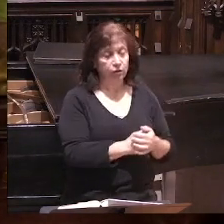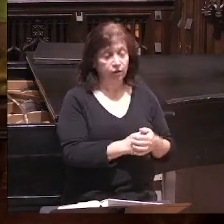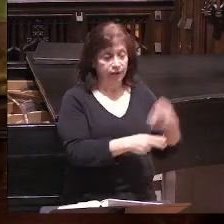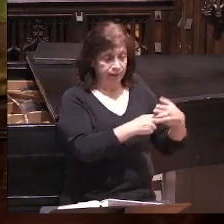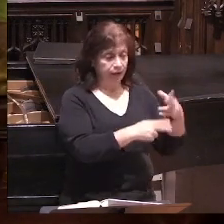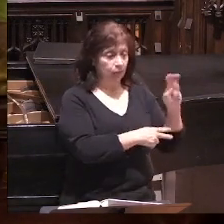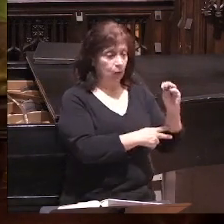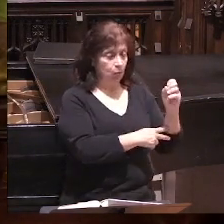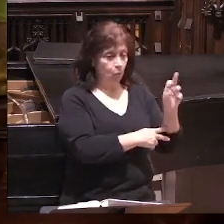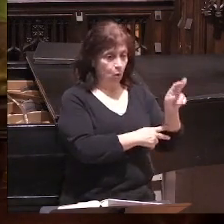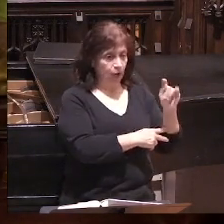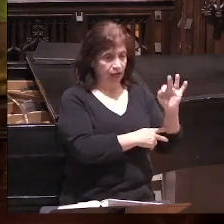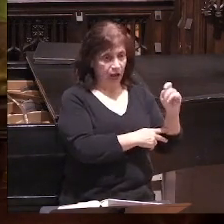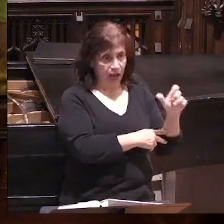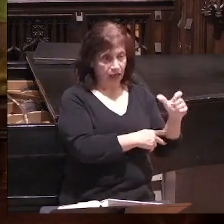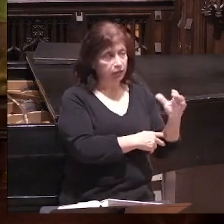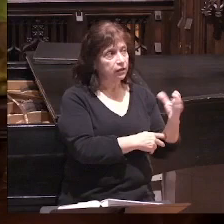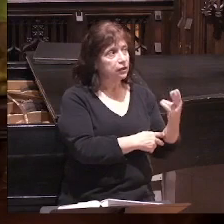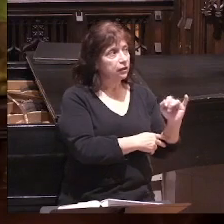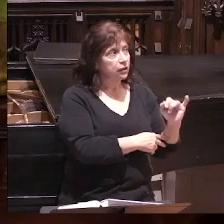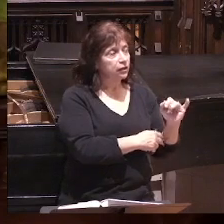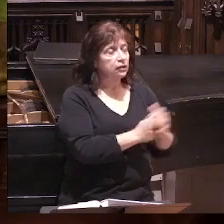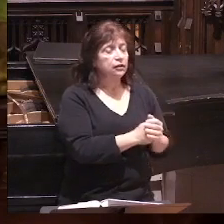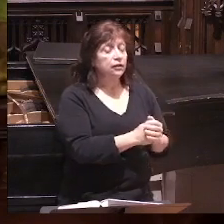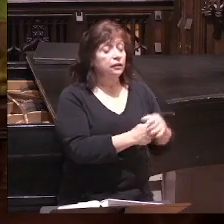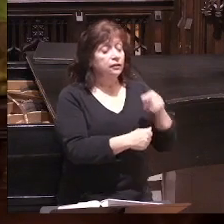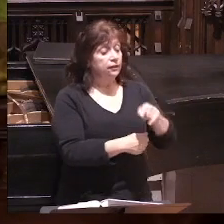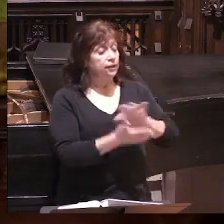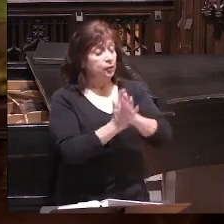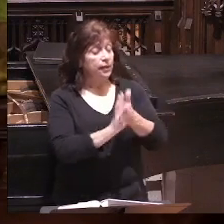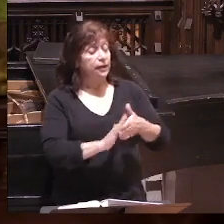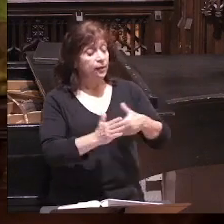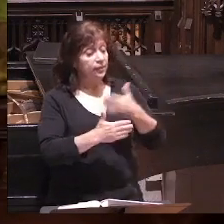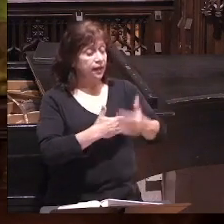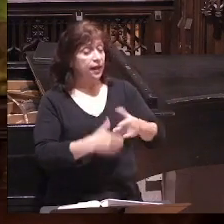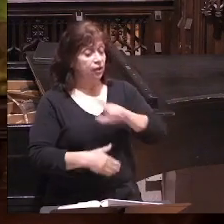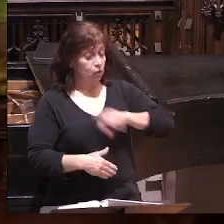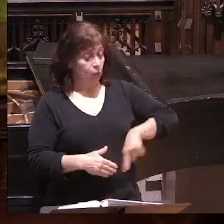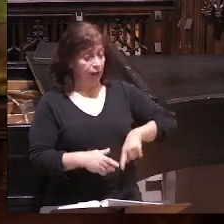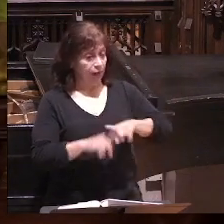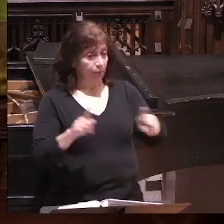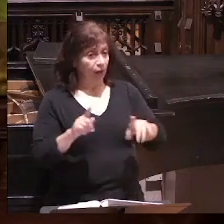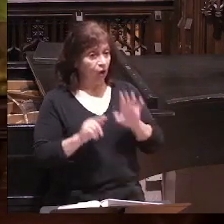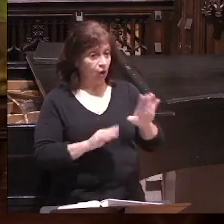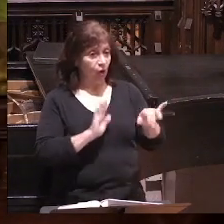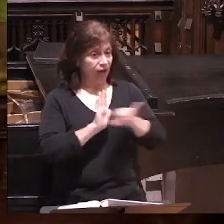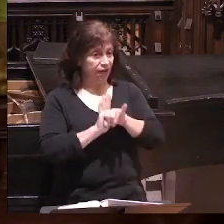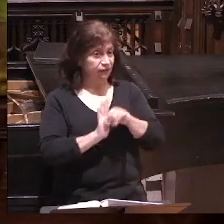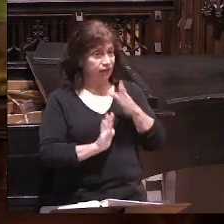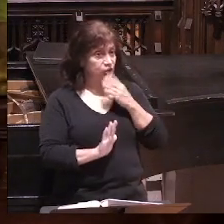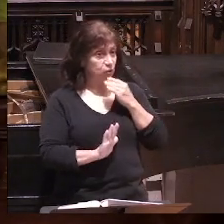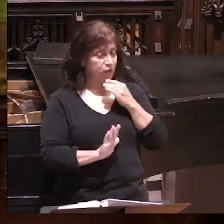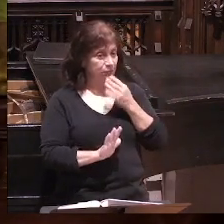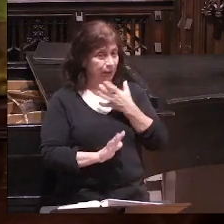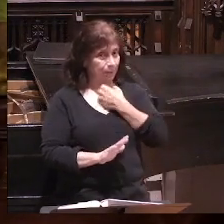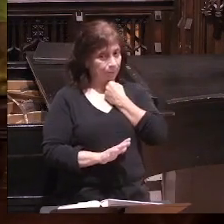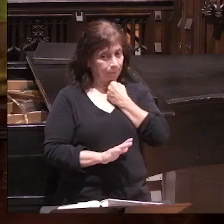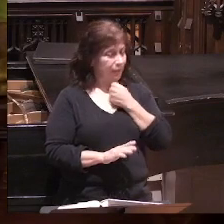Mordecai. Eventually becoming the next queen, Esther withheld her identity as a